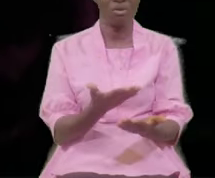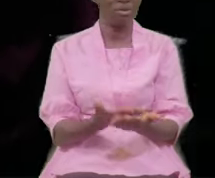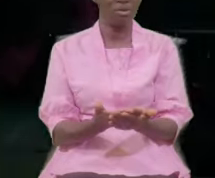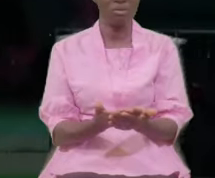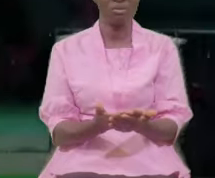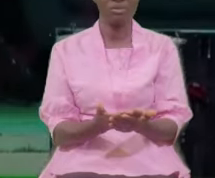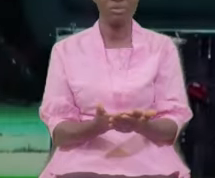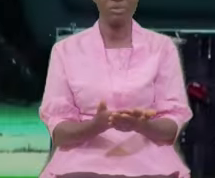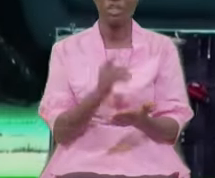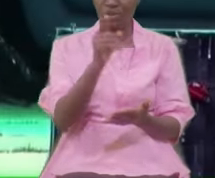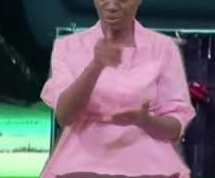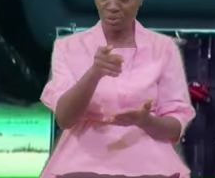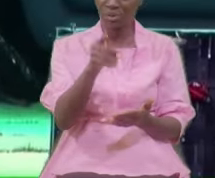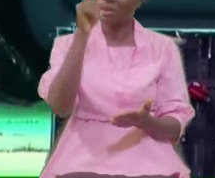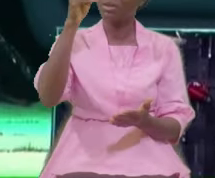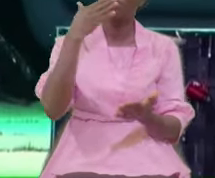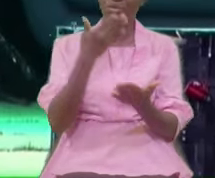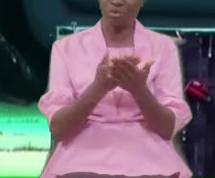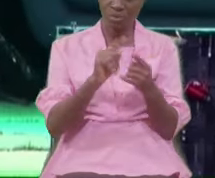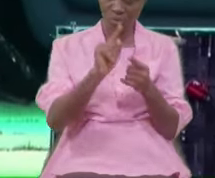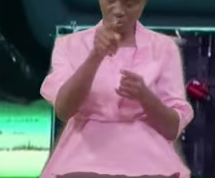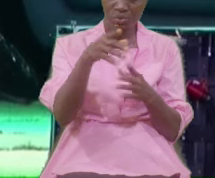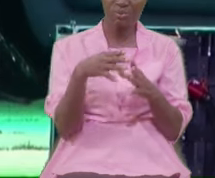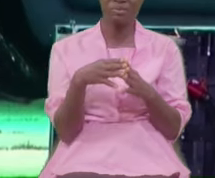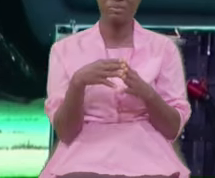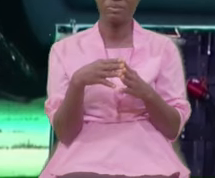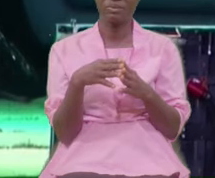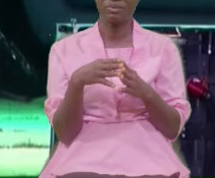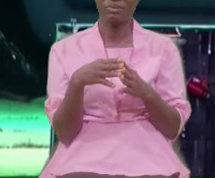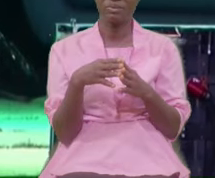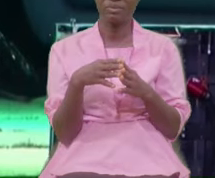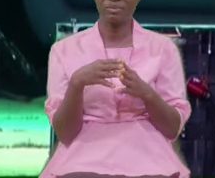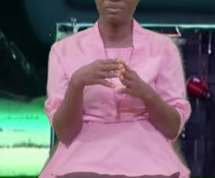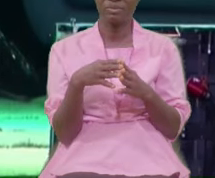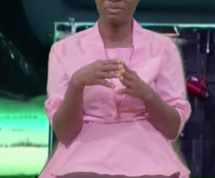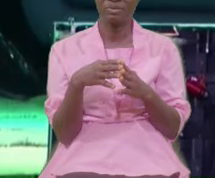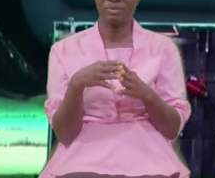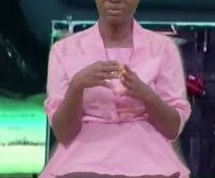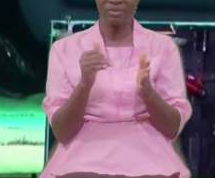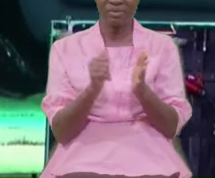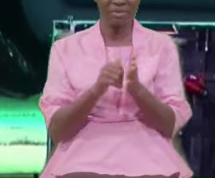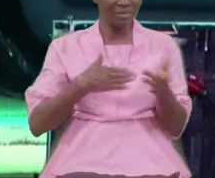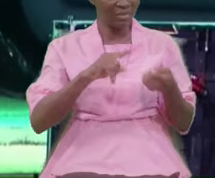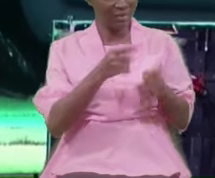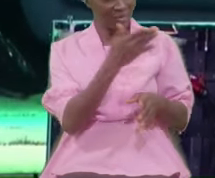you is good to you yes my friend is good to you